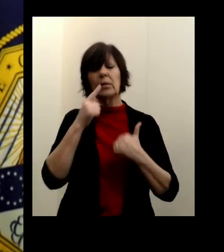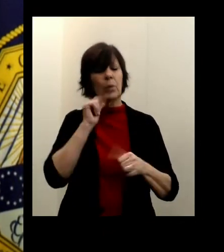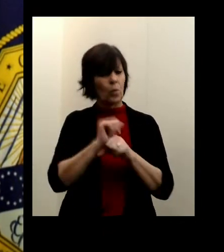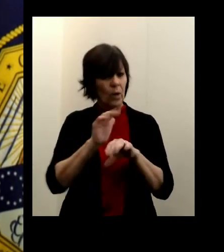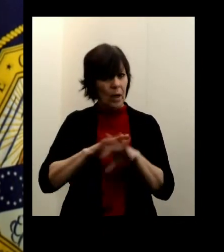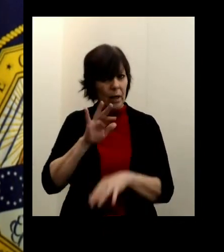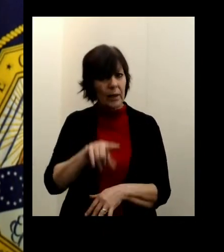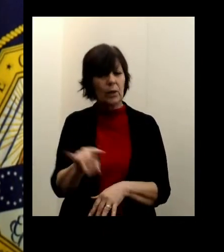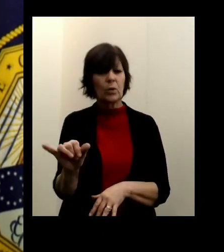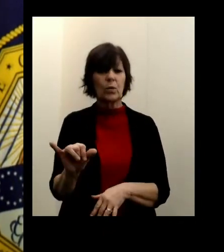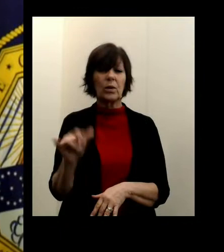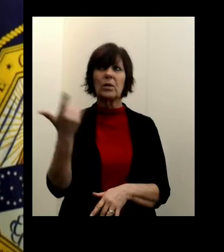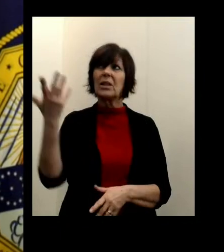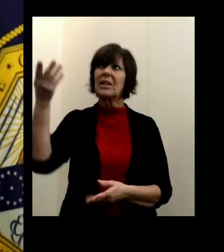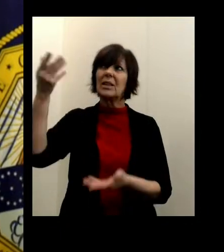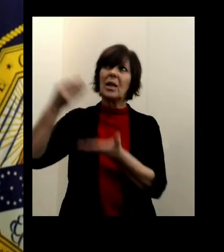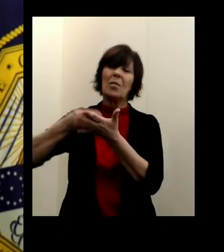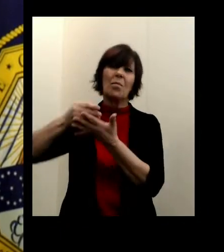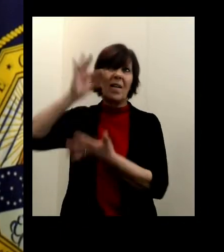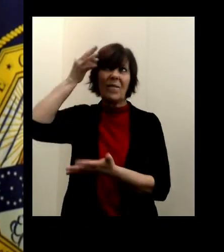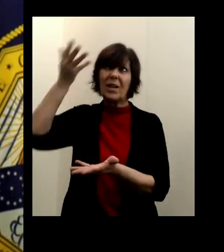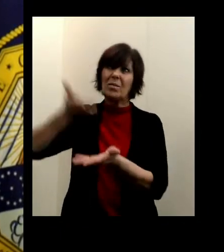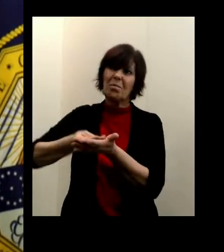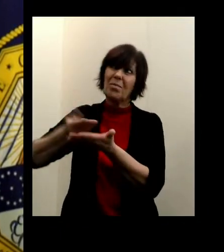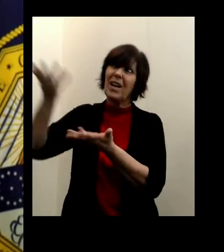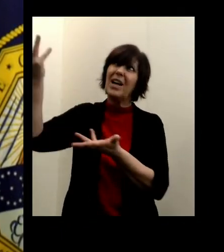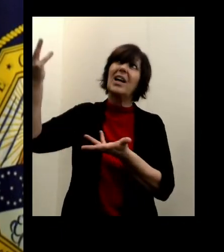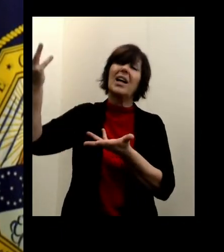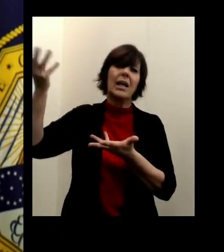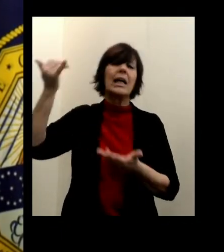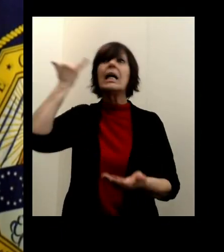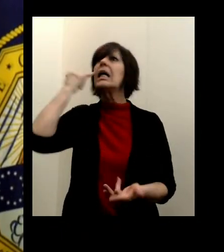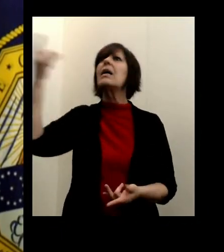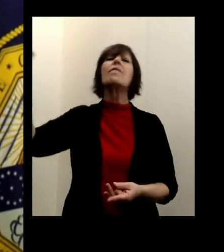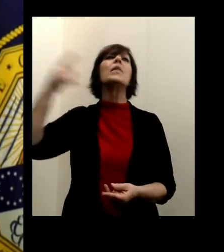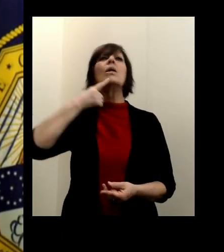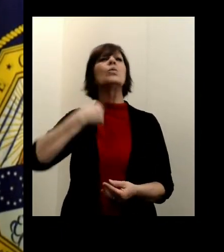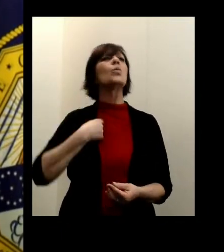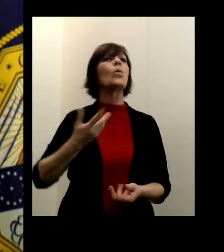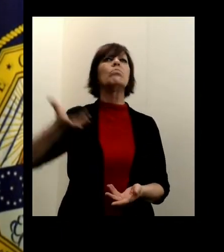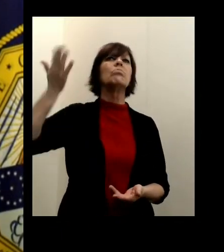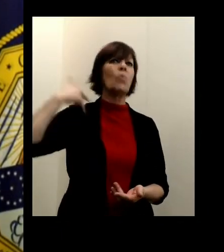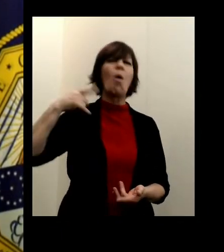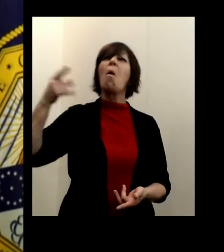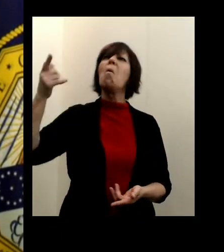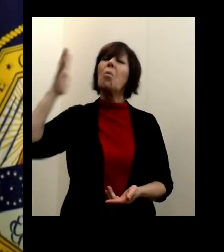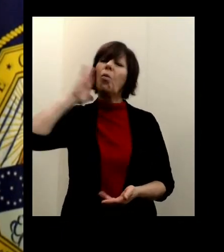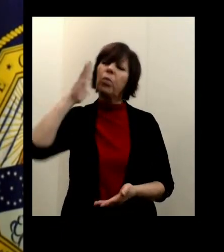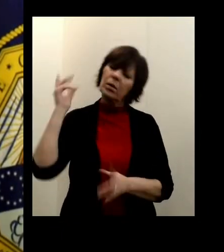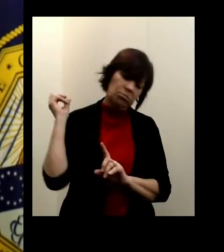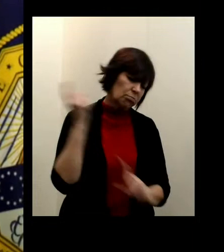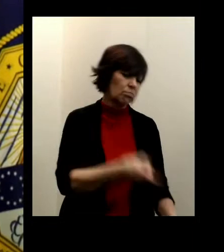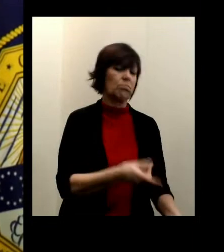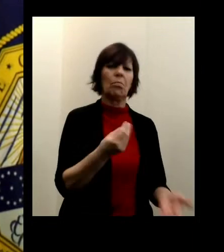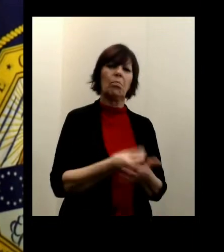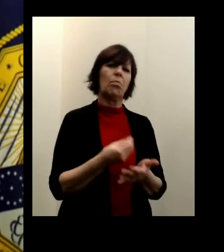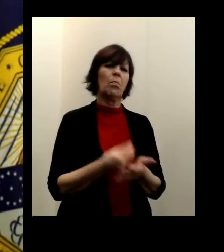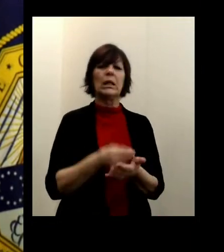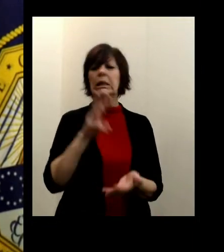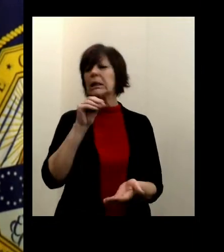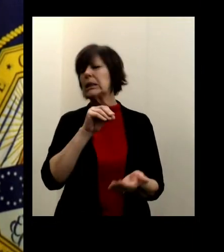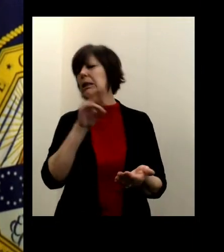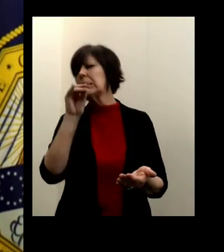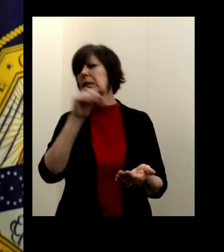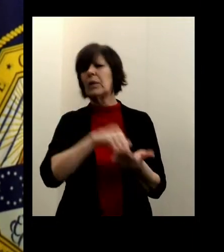why this lack of federal funding is huge. Because if we had gotten a commitment from the federal government that we were going to get another $60 or $70